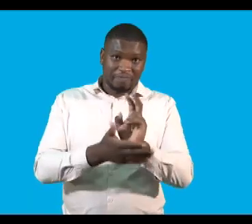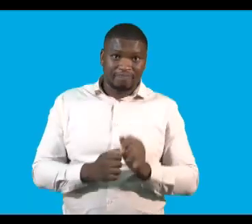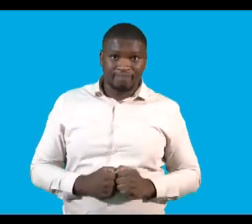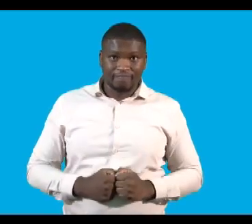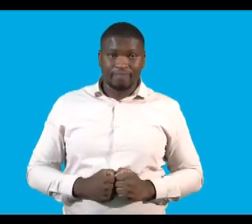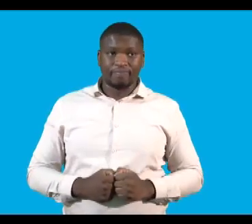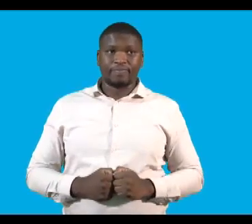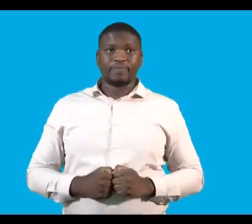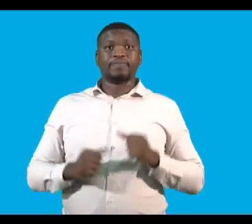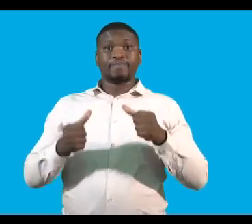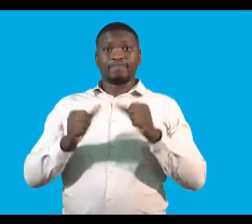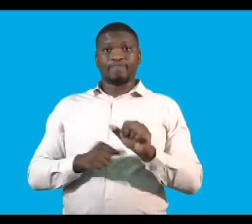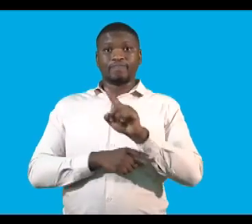12s.